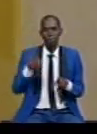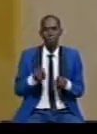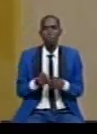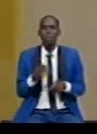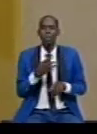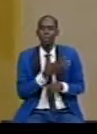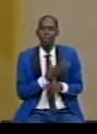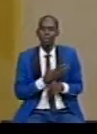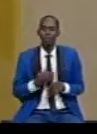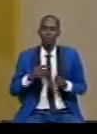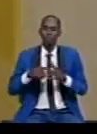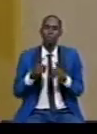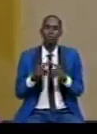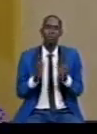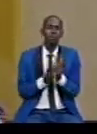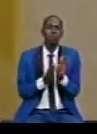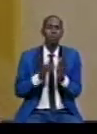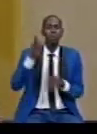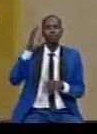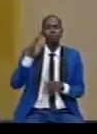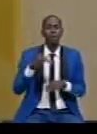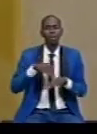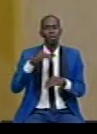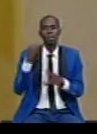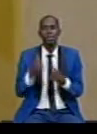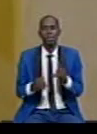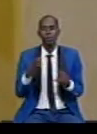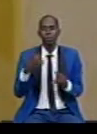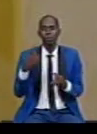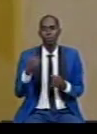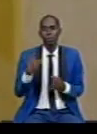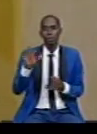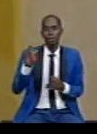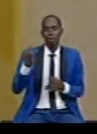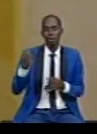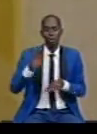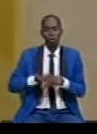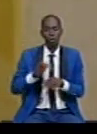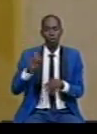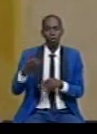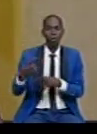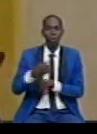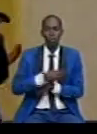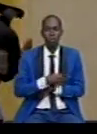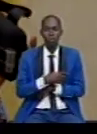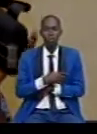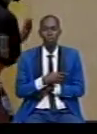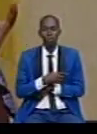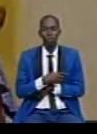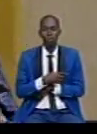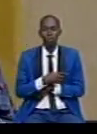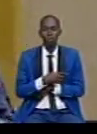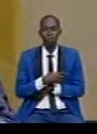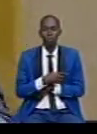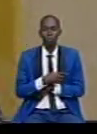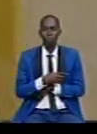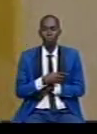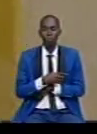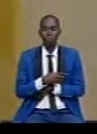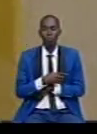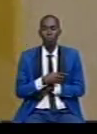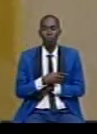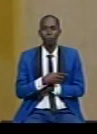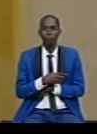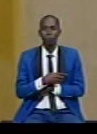jubilating, praising God. So at the end of the GCK, that Thursday, the first day of February